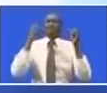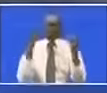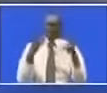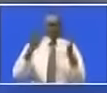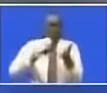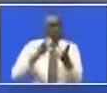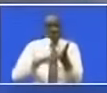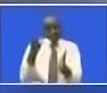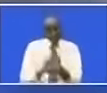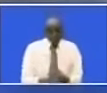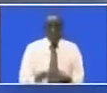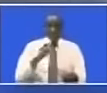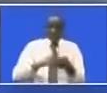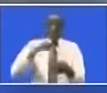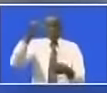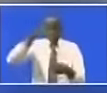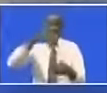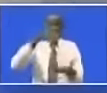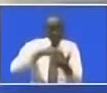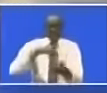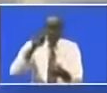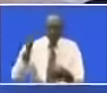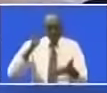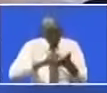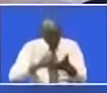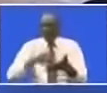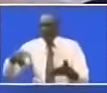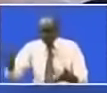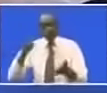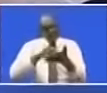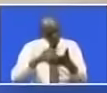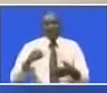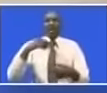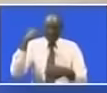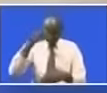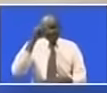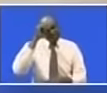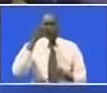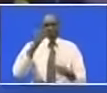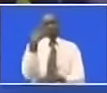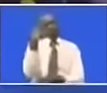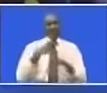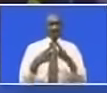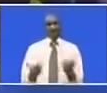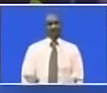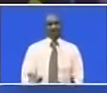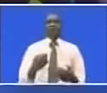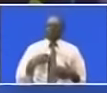the polling stations, voters were clear of the role of the next government set to rule for 5 years.